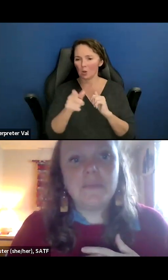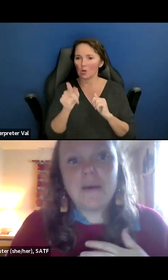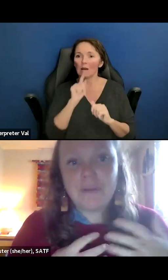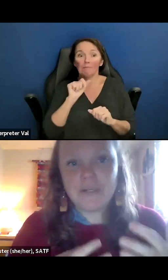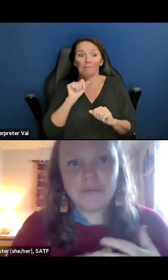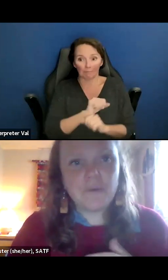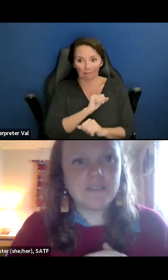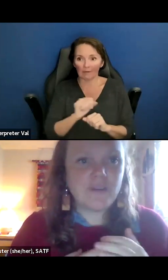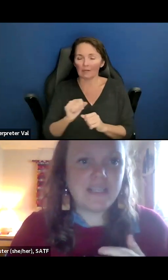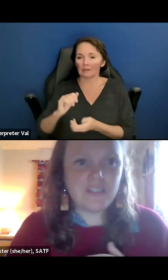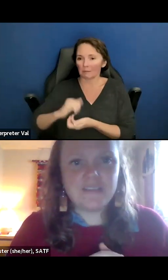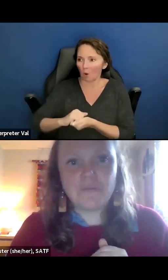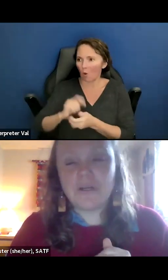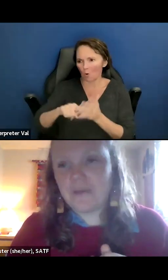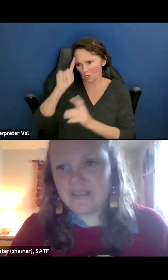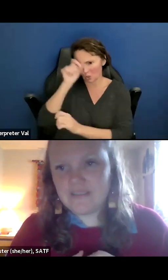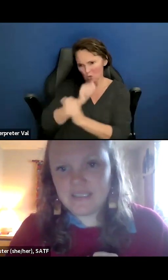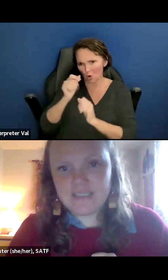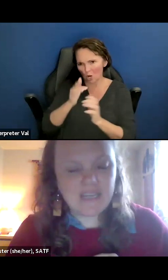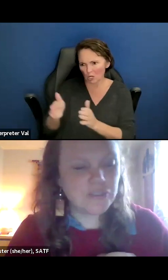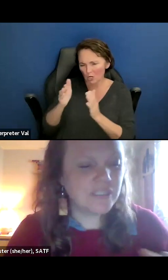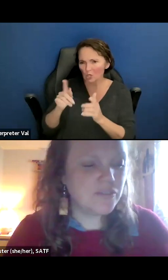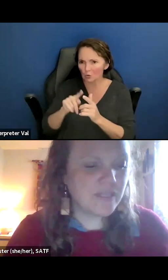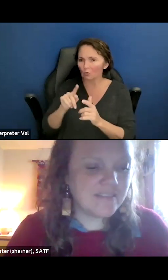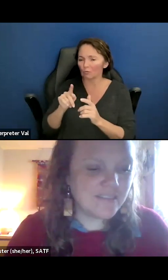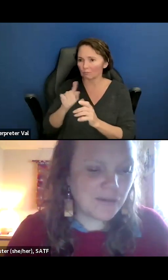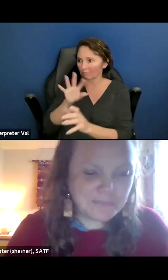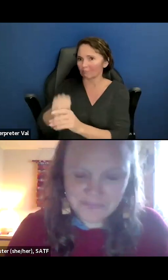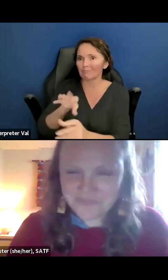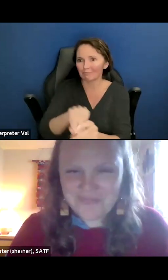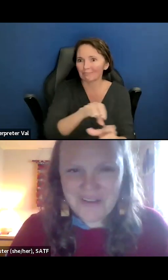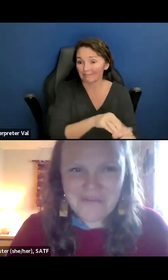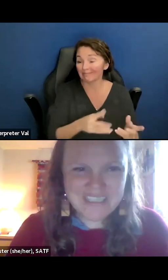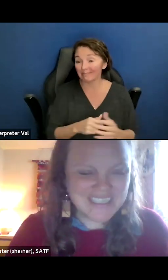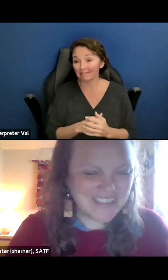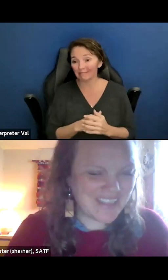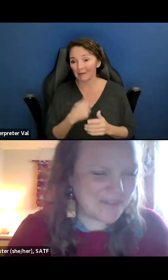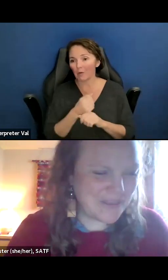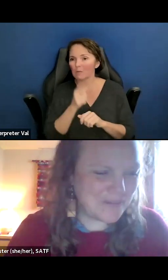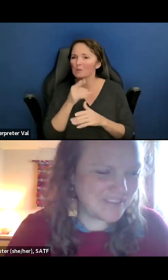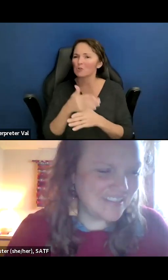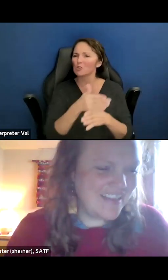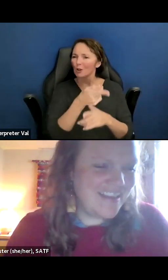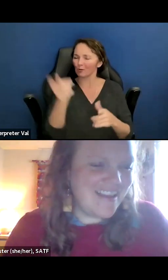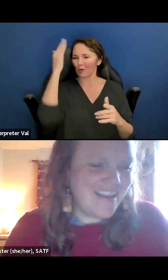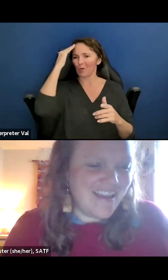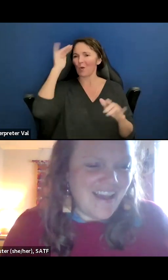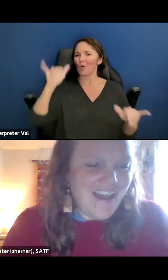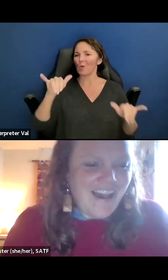actually partner. What are strategies and what are ways to actually do that? So I wanted to share that with you all.